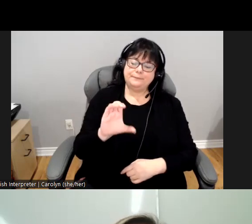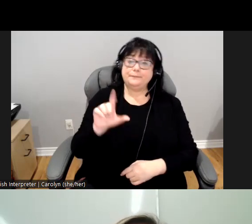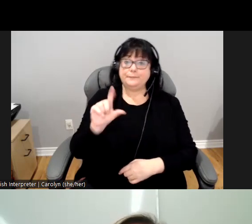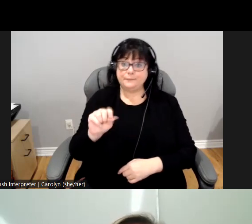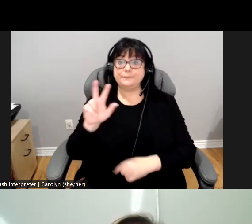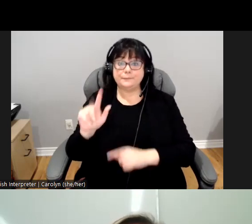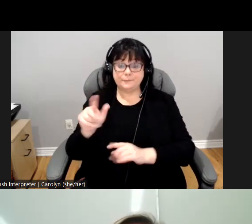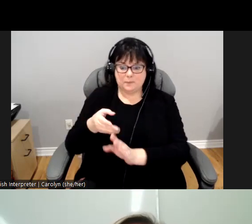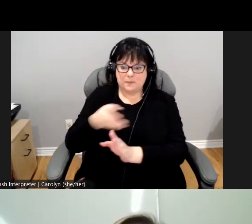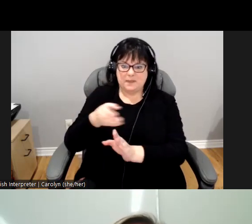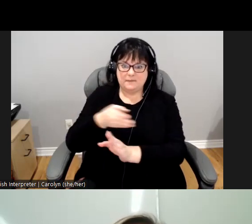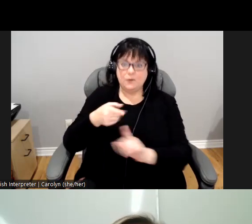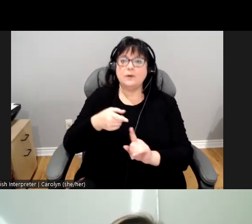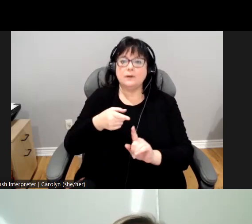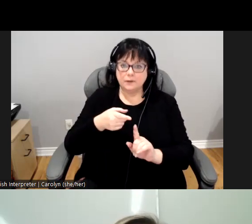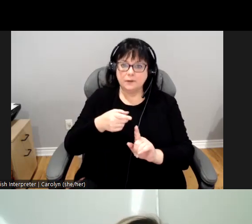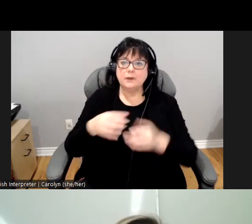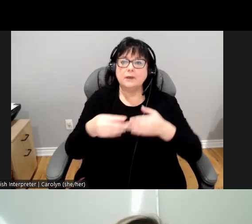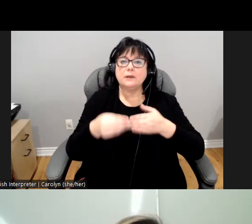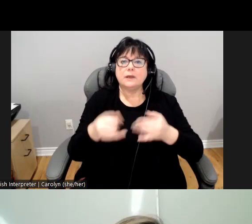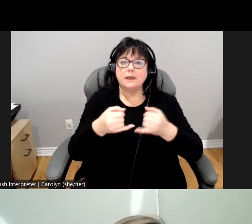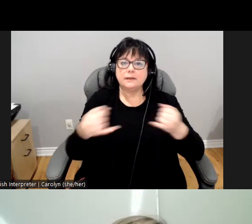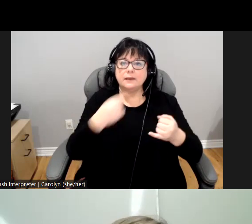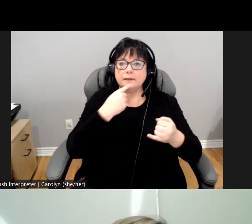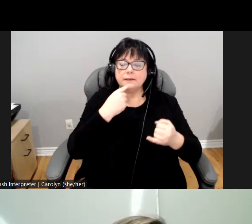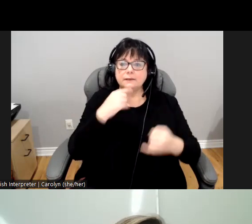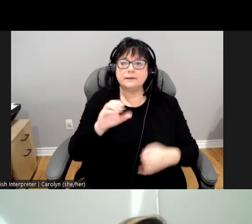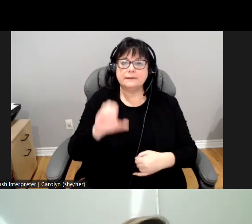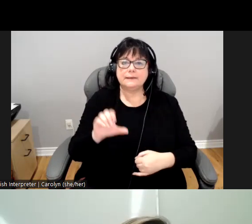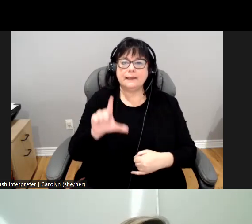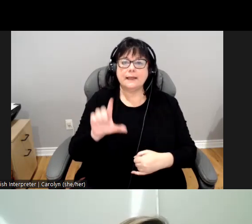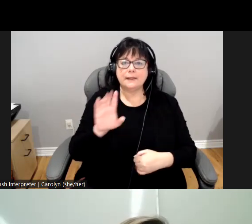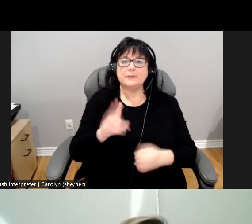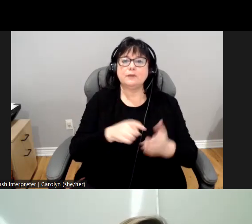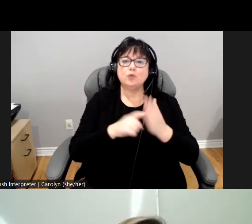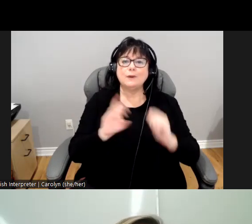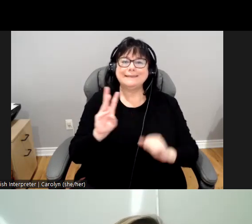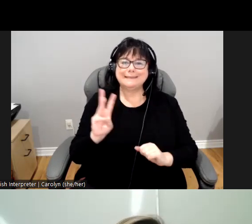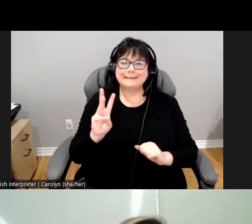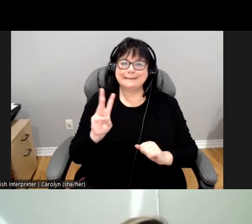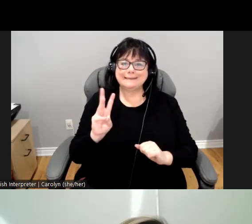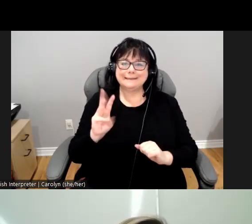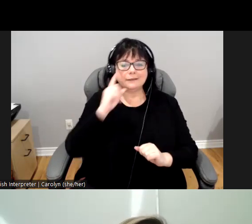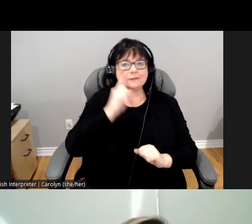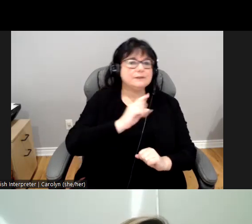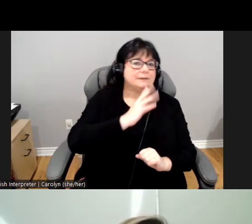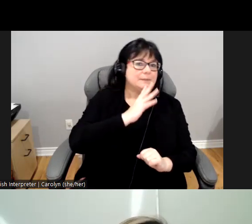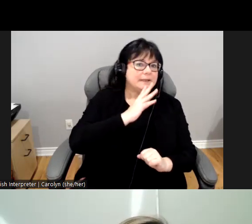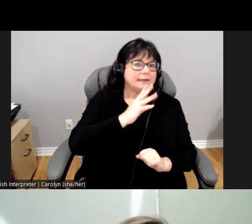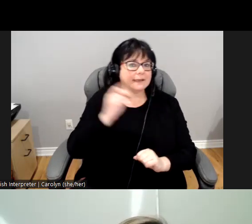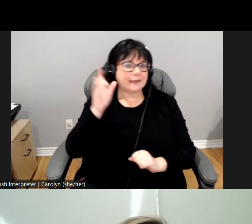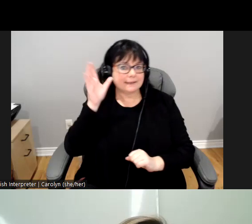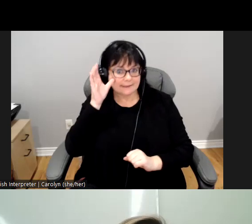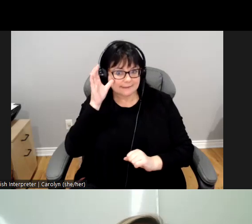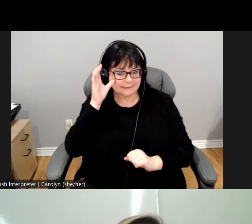referenced Canadian Language Benchmark 6 in speaking and listening, but the reference was a guideline, so it wasn't a